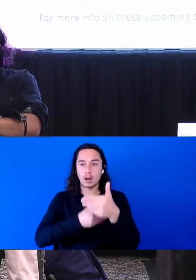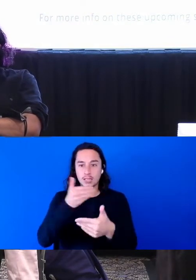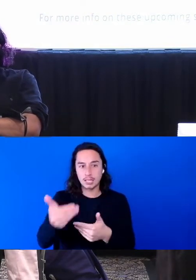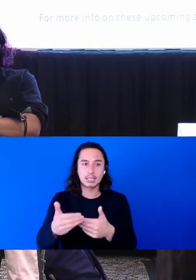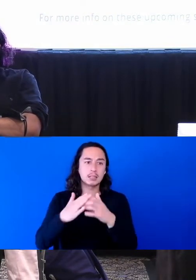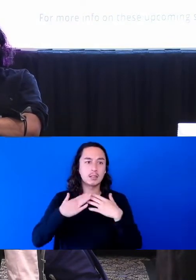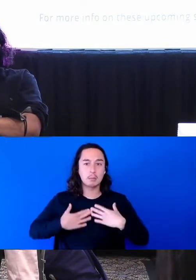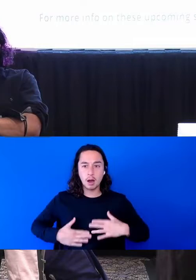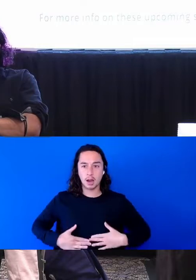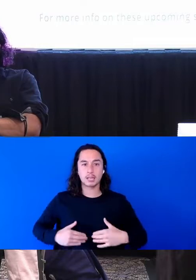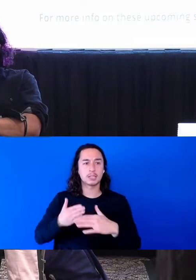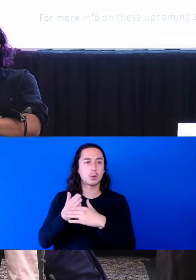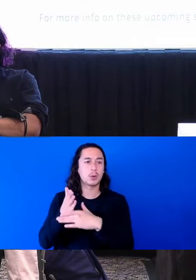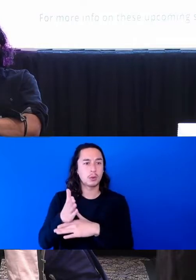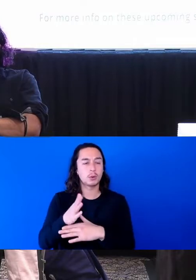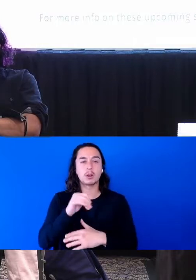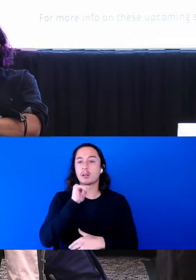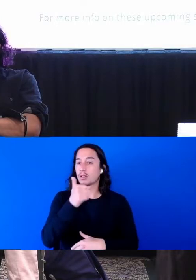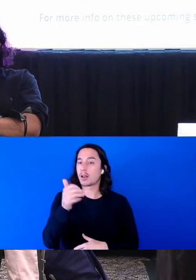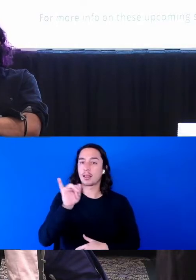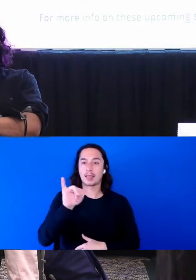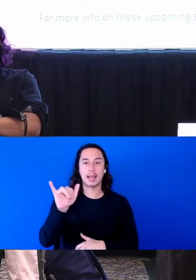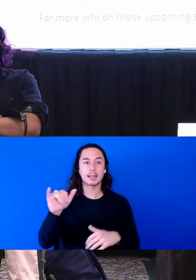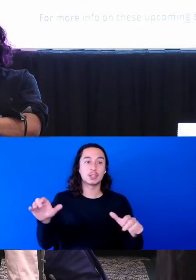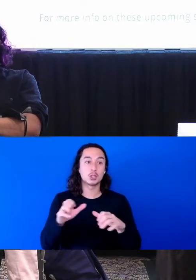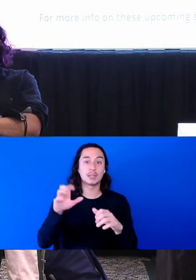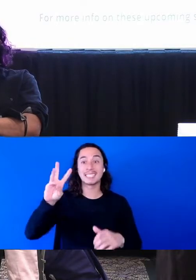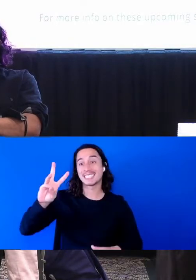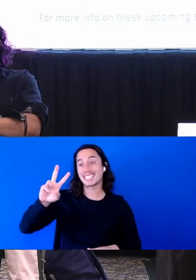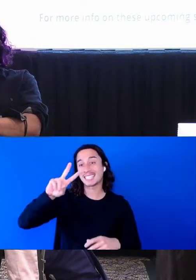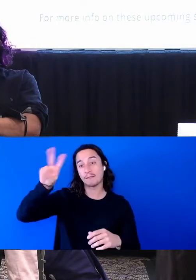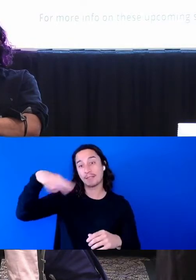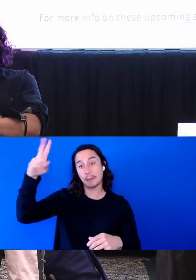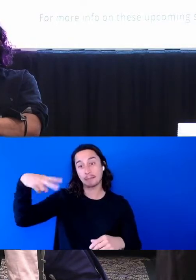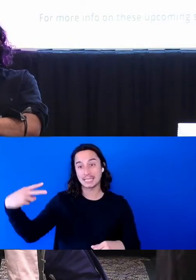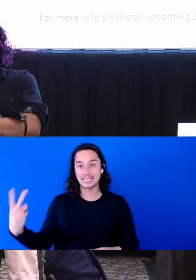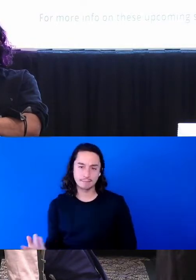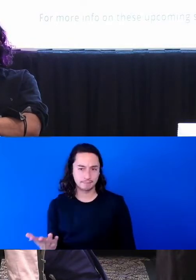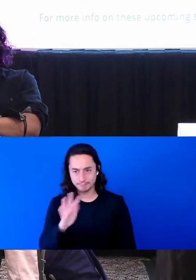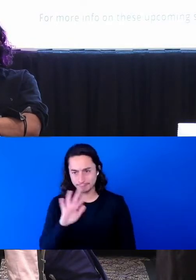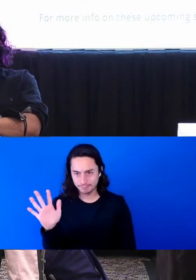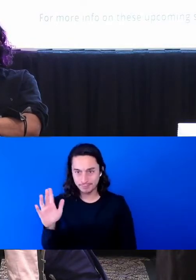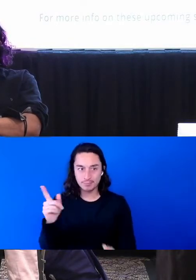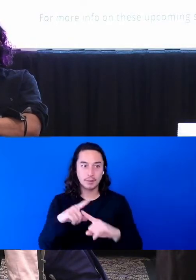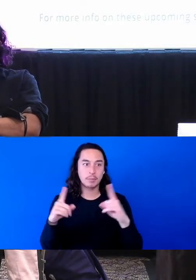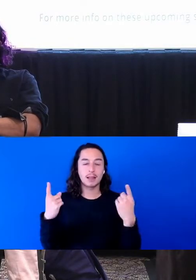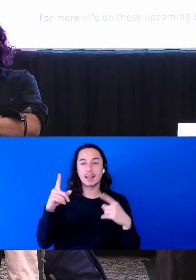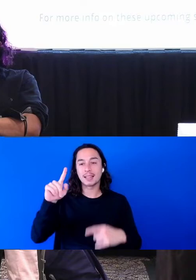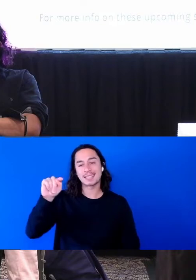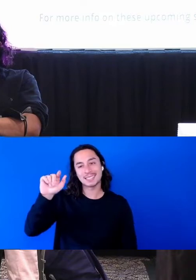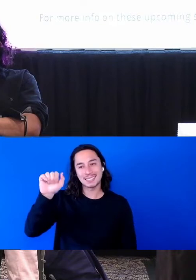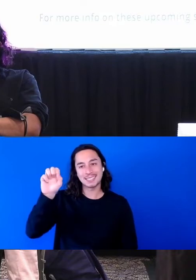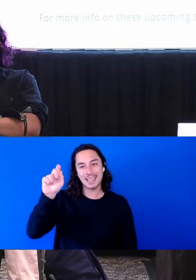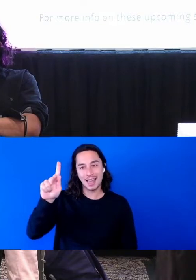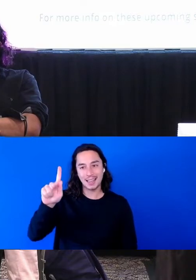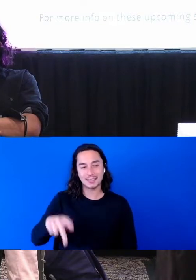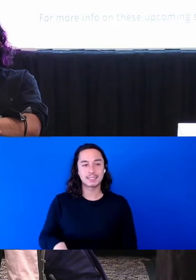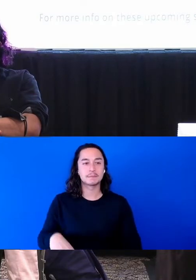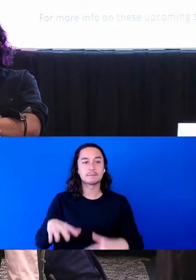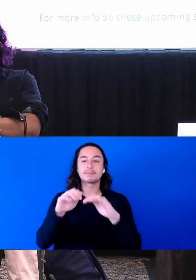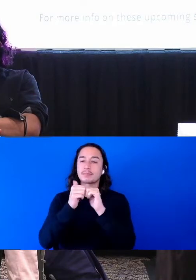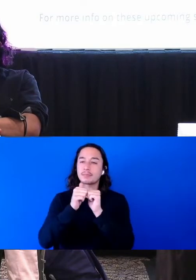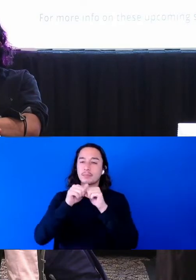going through aren't like doing 6 flips, but are like tasks. And how does like a focus